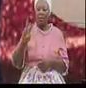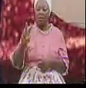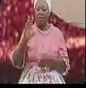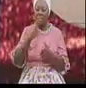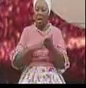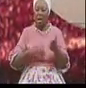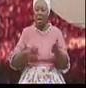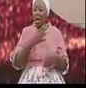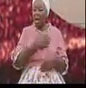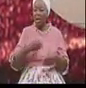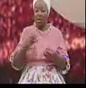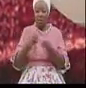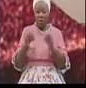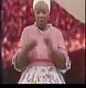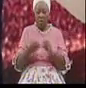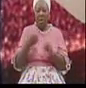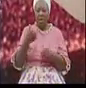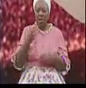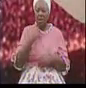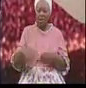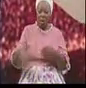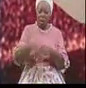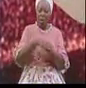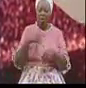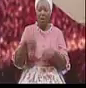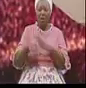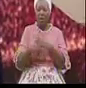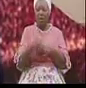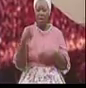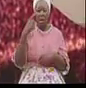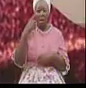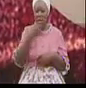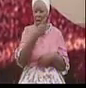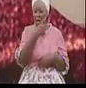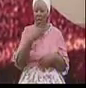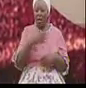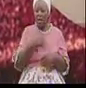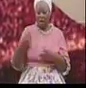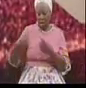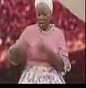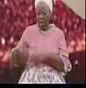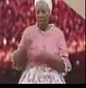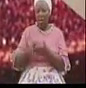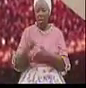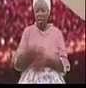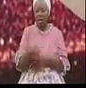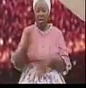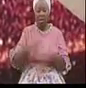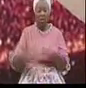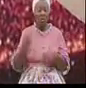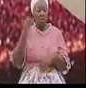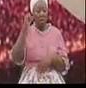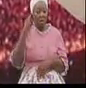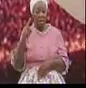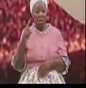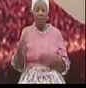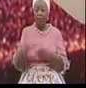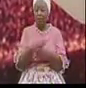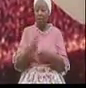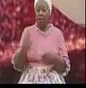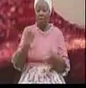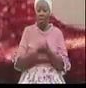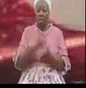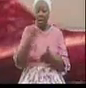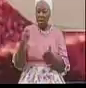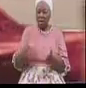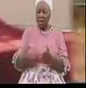veil in their heart. They didn't really fully understand. This is unclean, and then